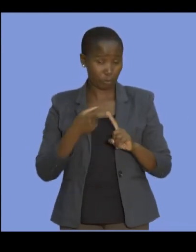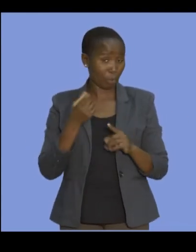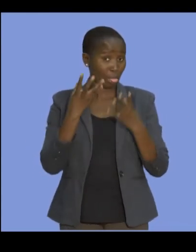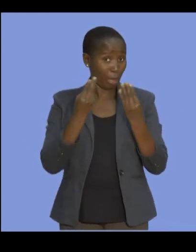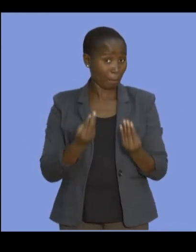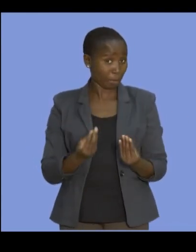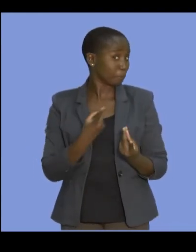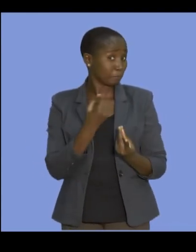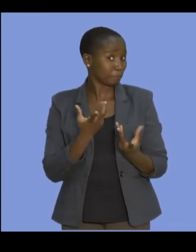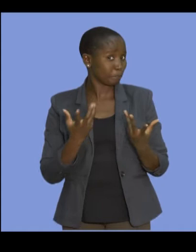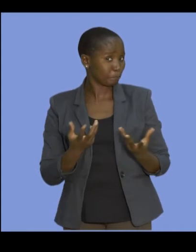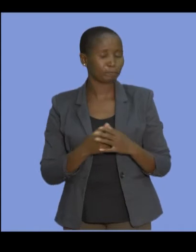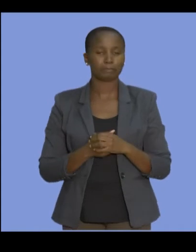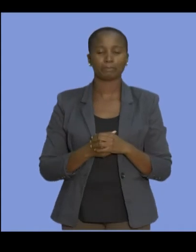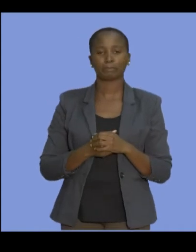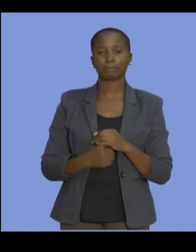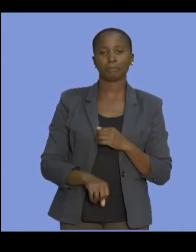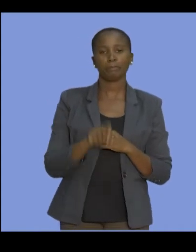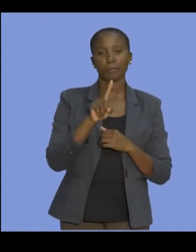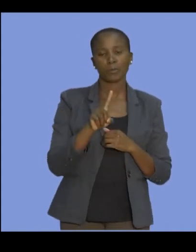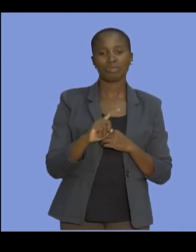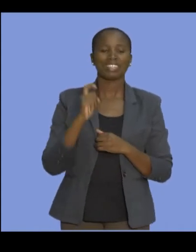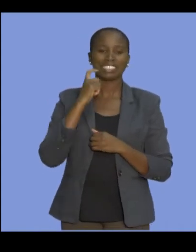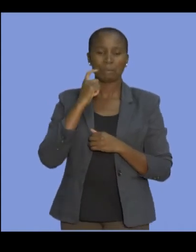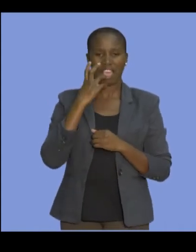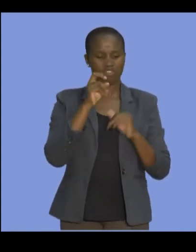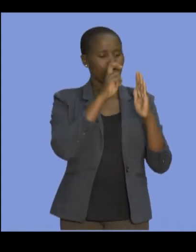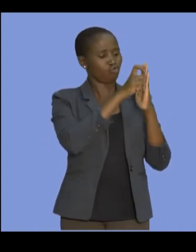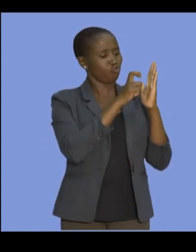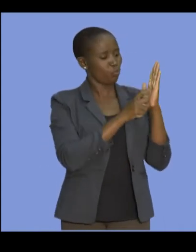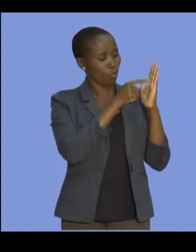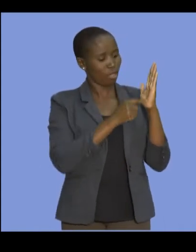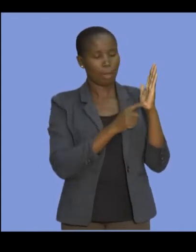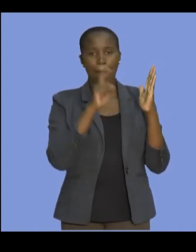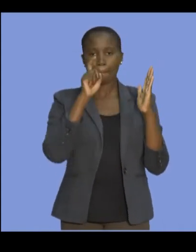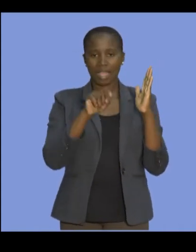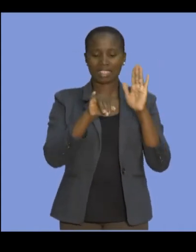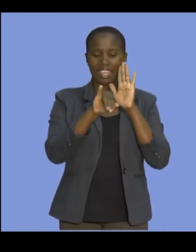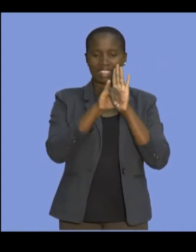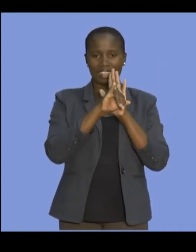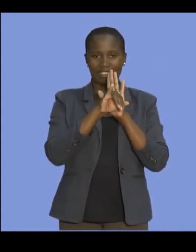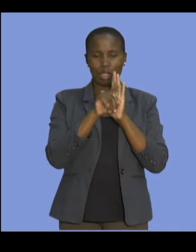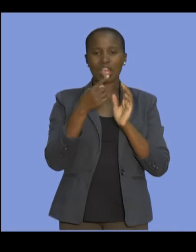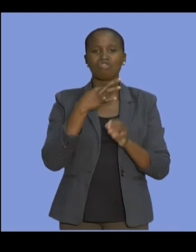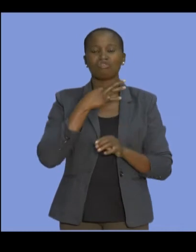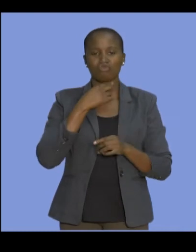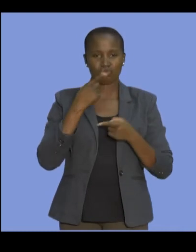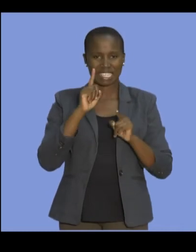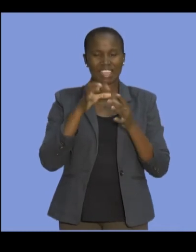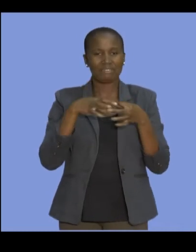So a simple rule that is often used is to identify outlier in this values R.